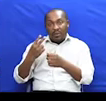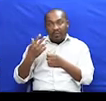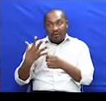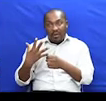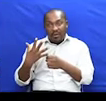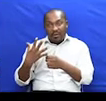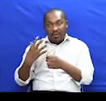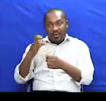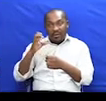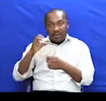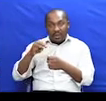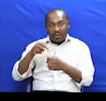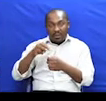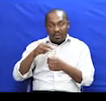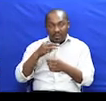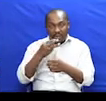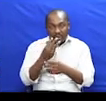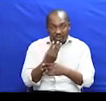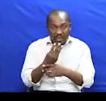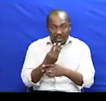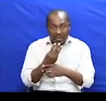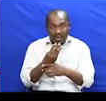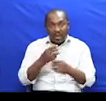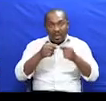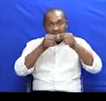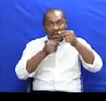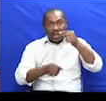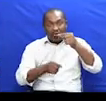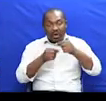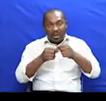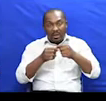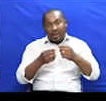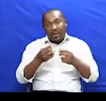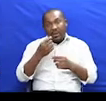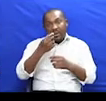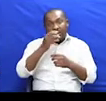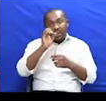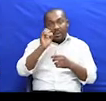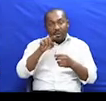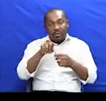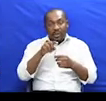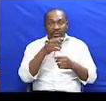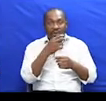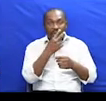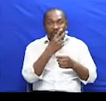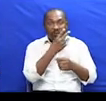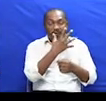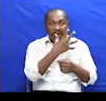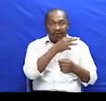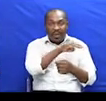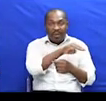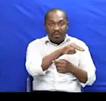metal carbonate solution, was titrated. They titrated it with 0.25 m hydrochloric acid.